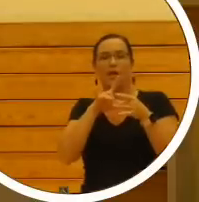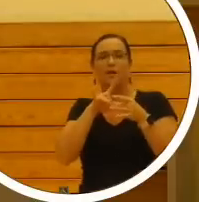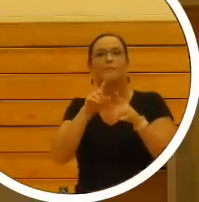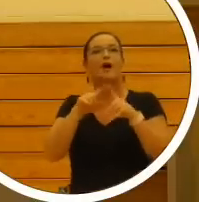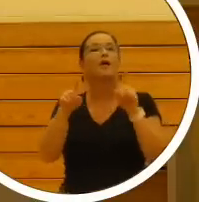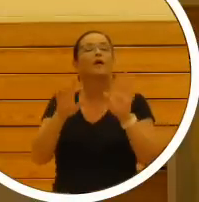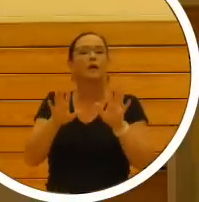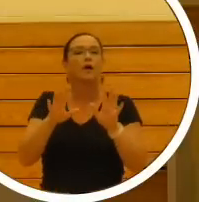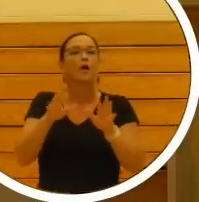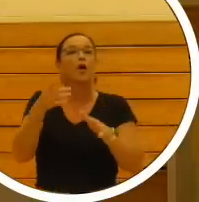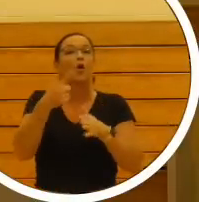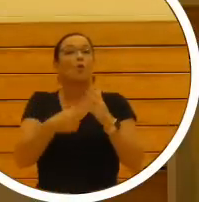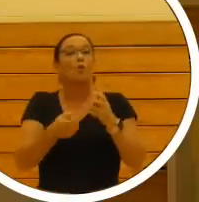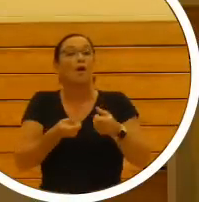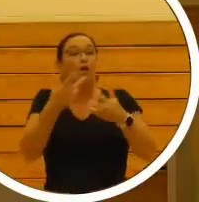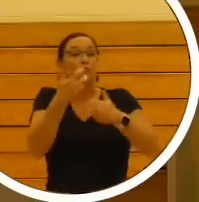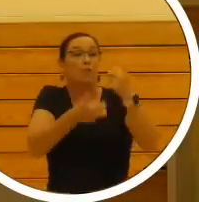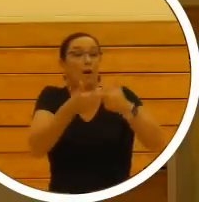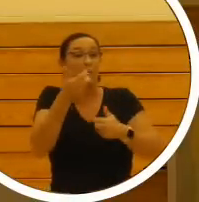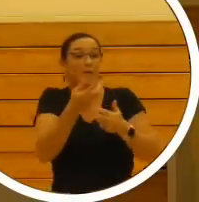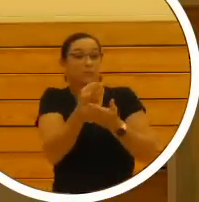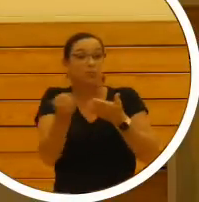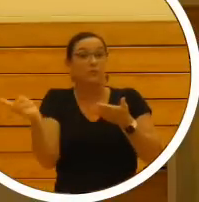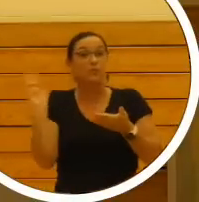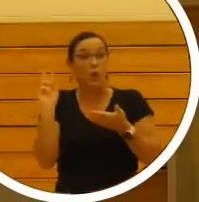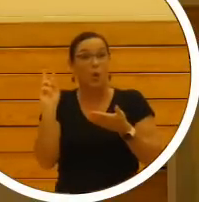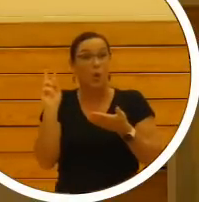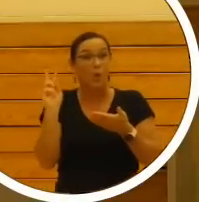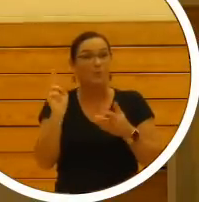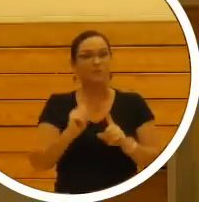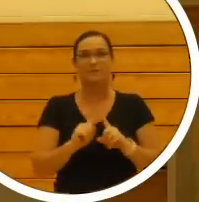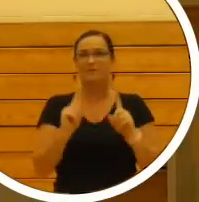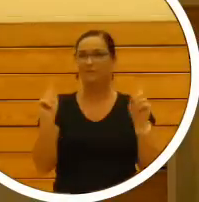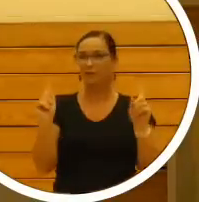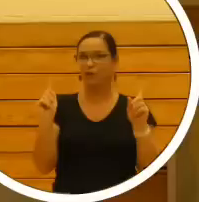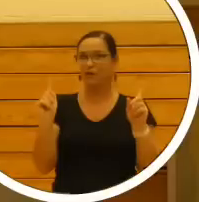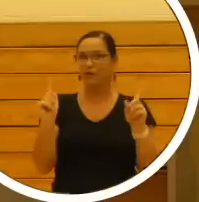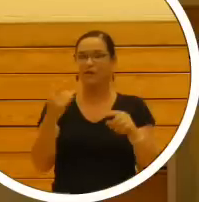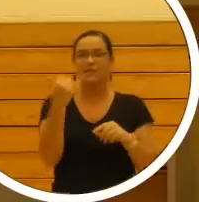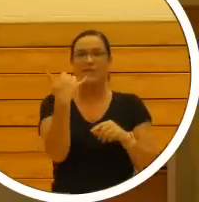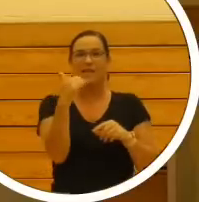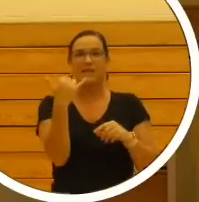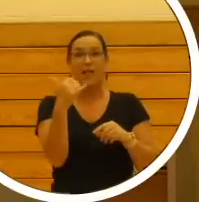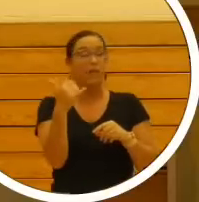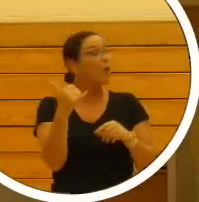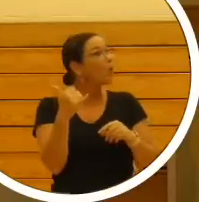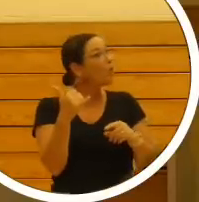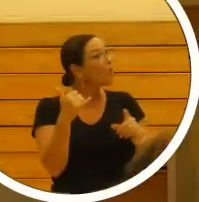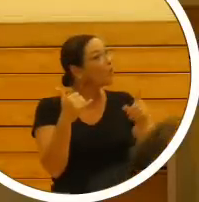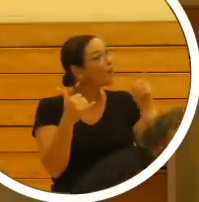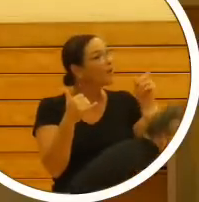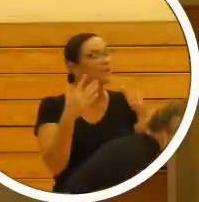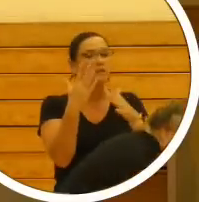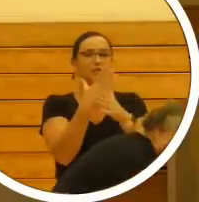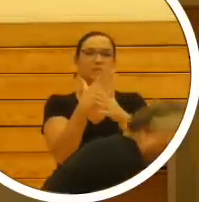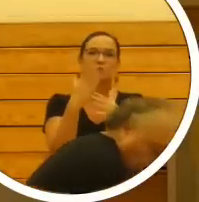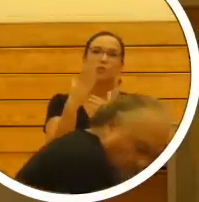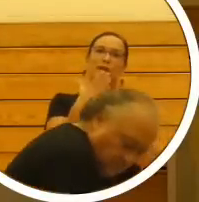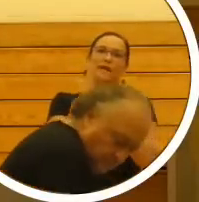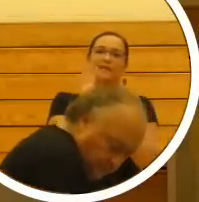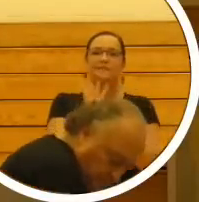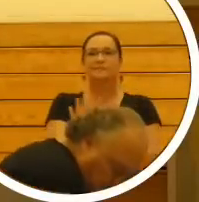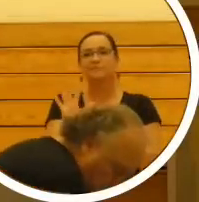but the one that caused you problems 2 weeks ago is different. It's in this yellow colors, which are somewhere between